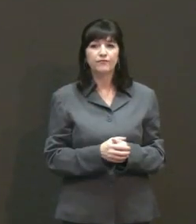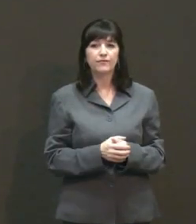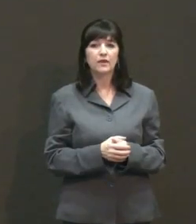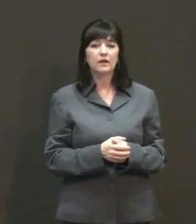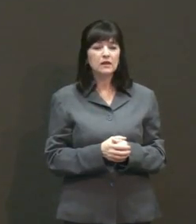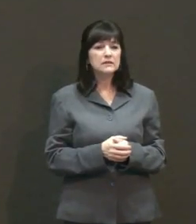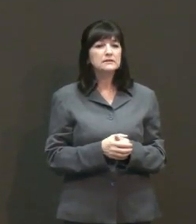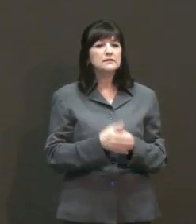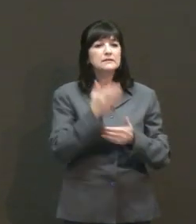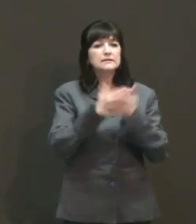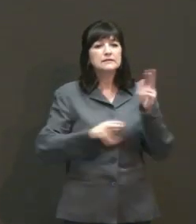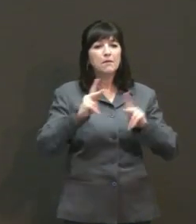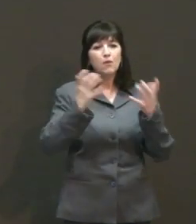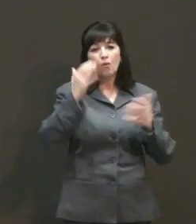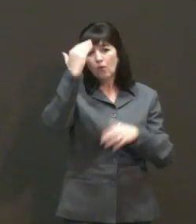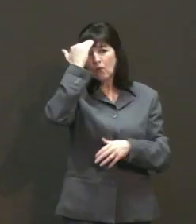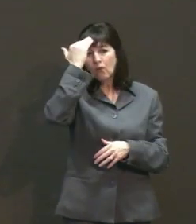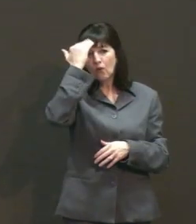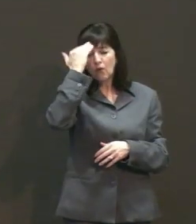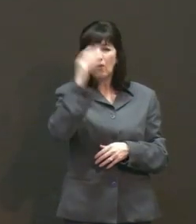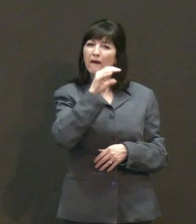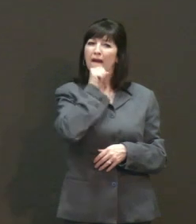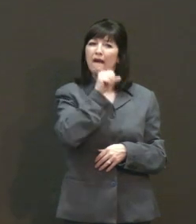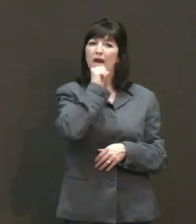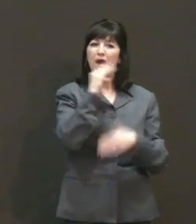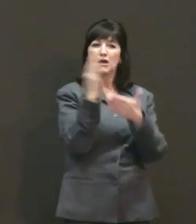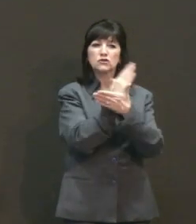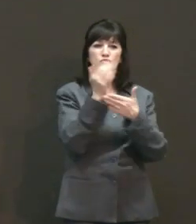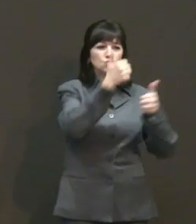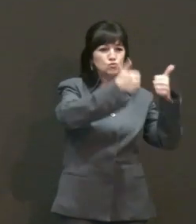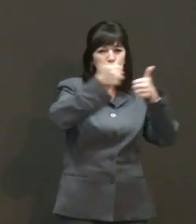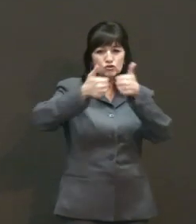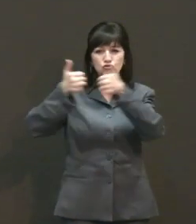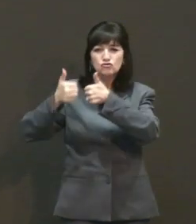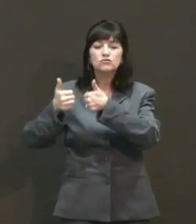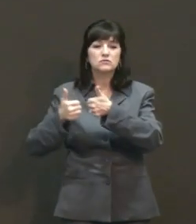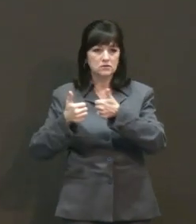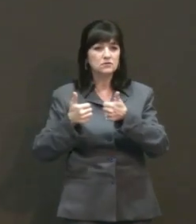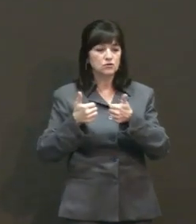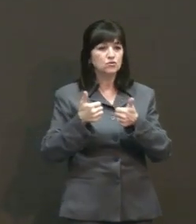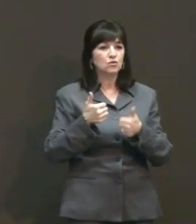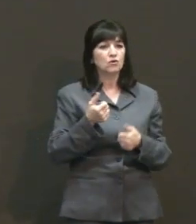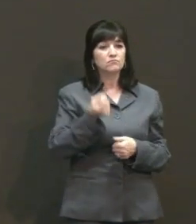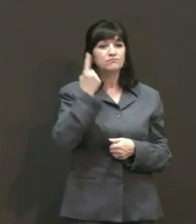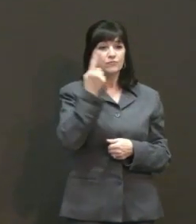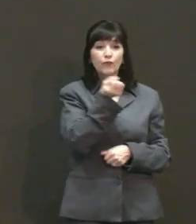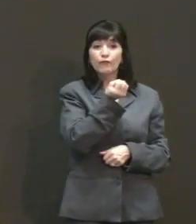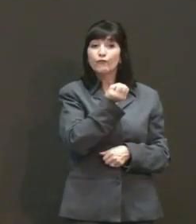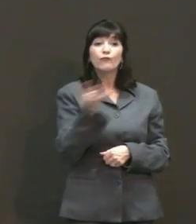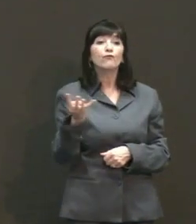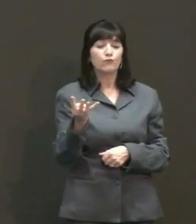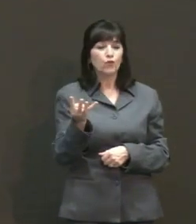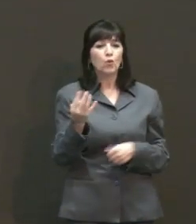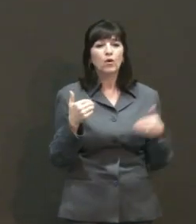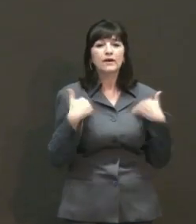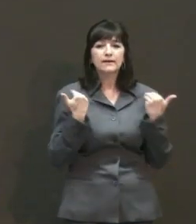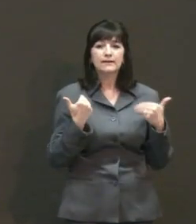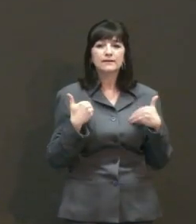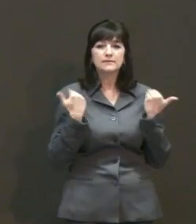break down by age? You can still see that very few of the positive cases are the